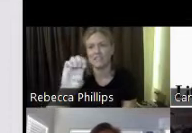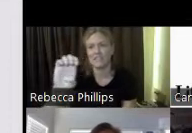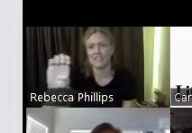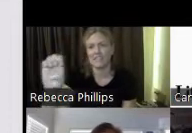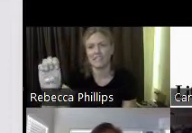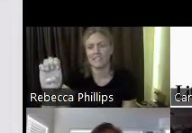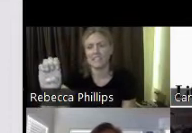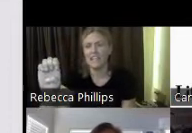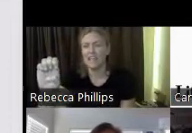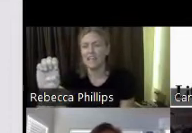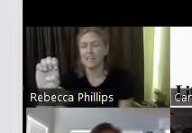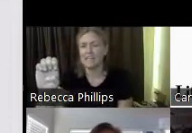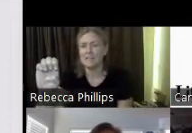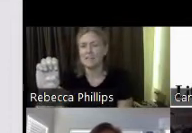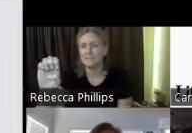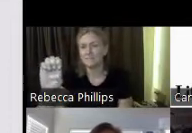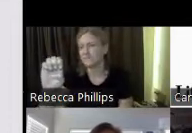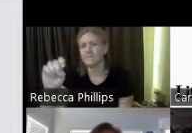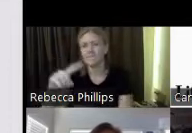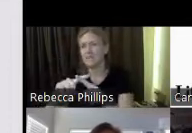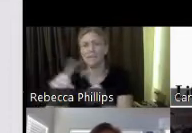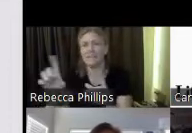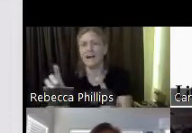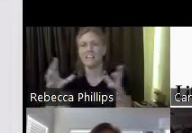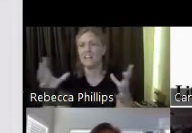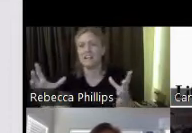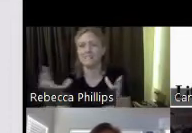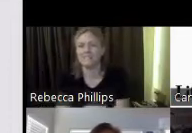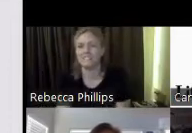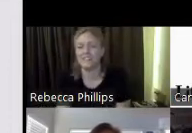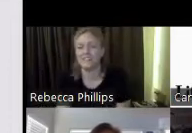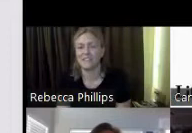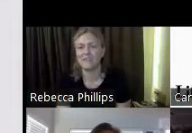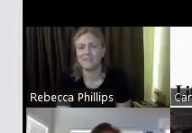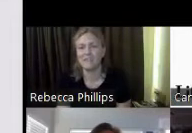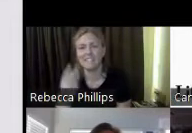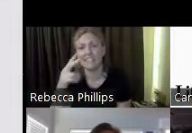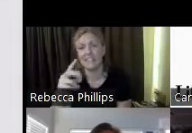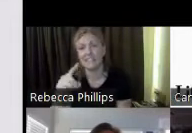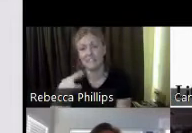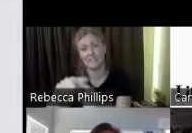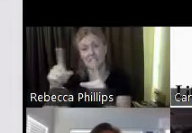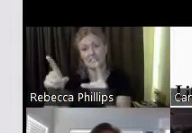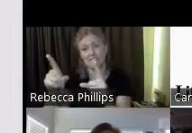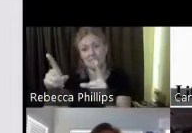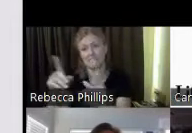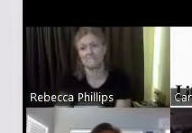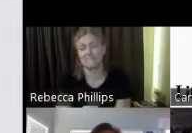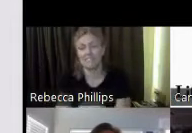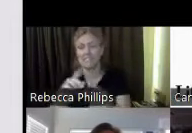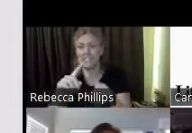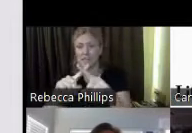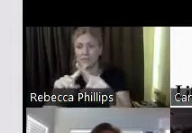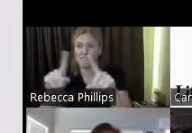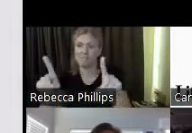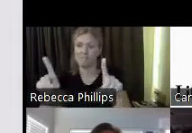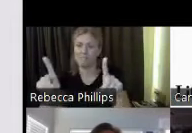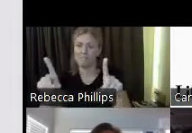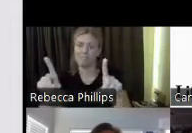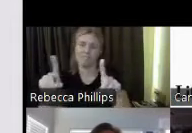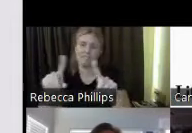signed exact English, but not a lot. So Yeah. it'll be fun to see like the differences. This is